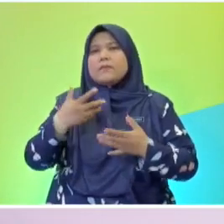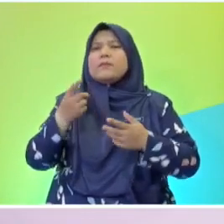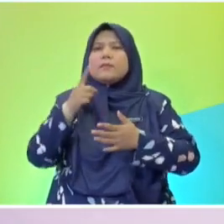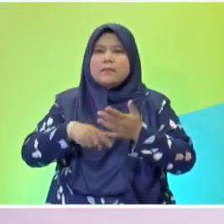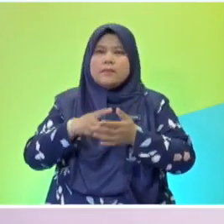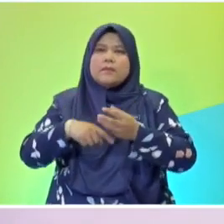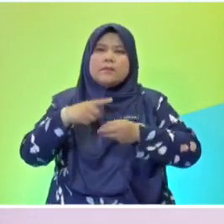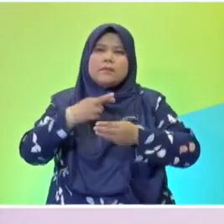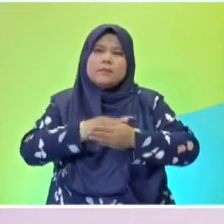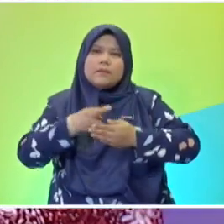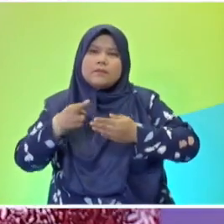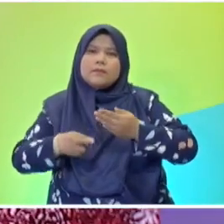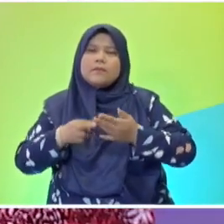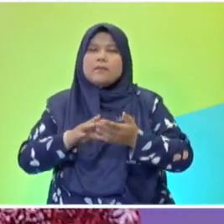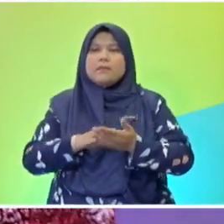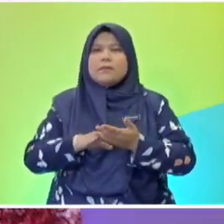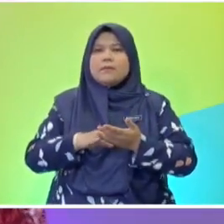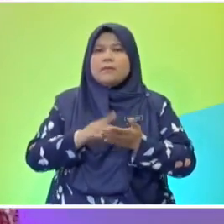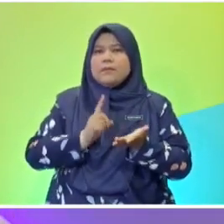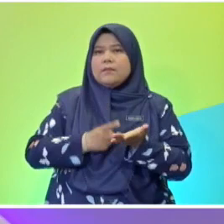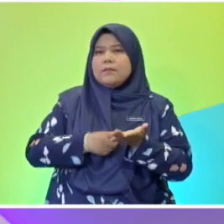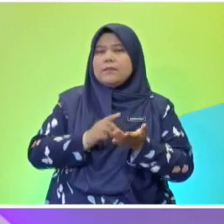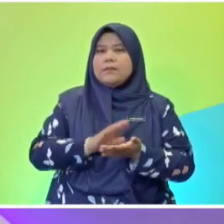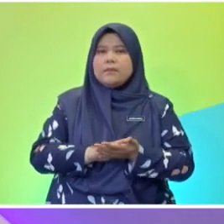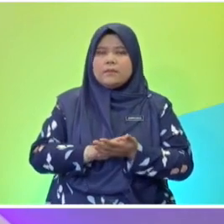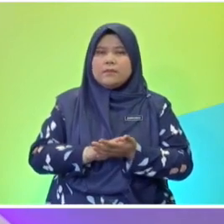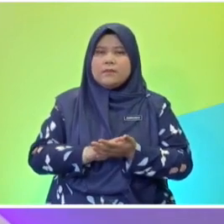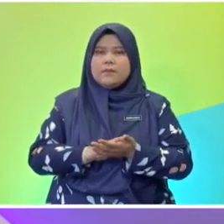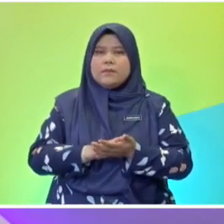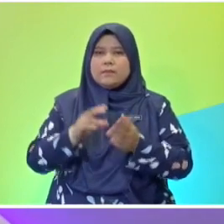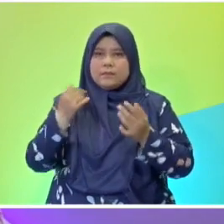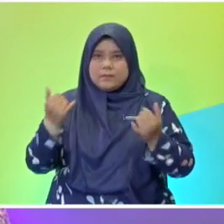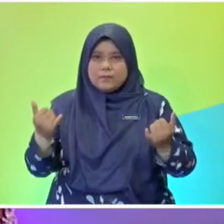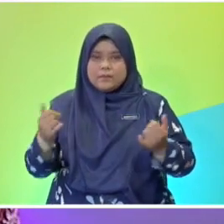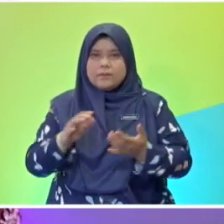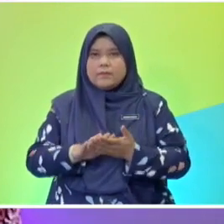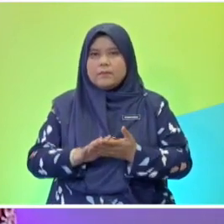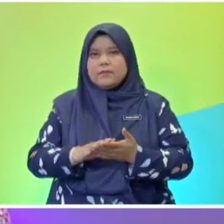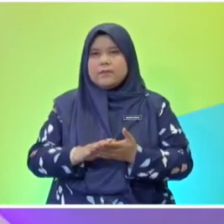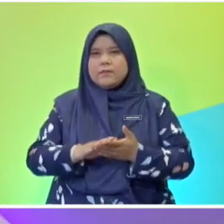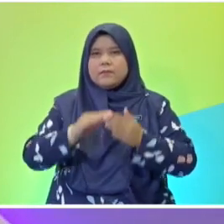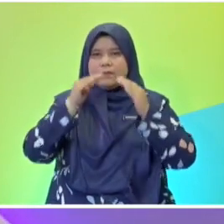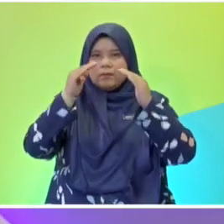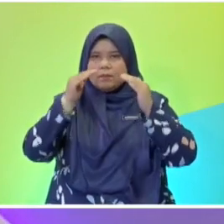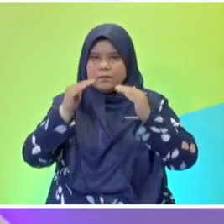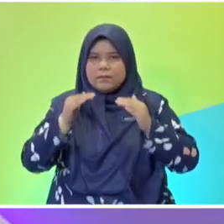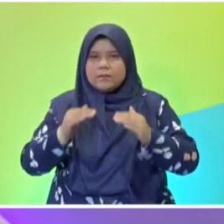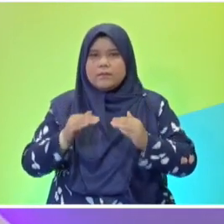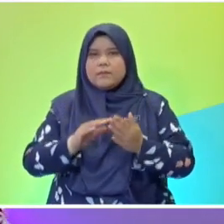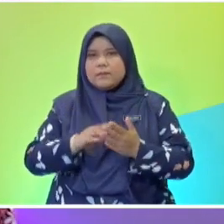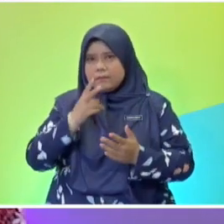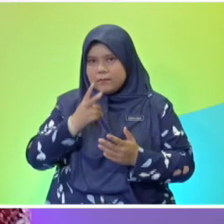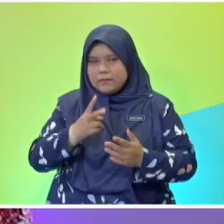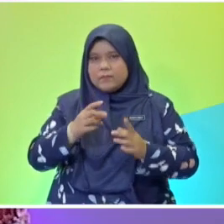we have all discussed today. Go ahead. Okay, we have discussed today on the components that you could see in paper